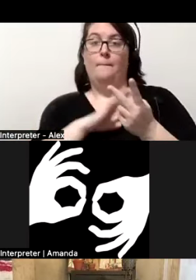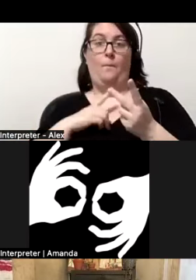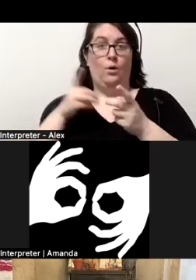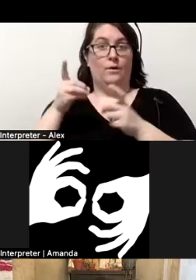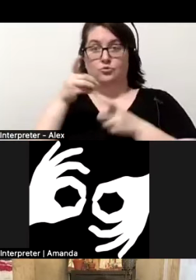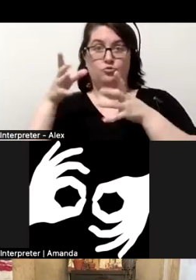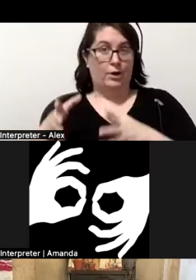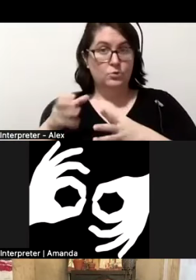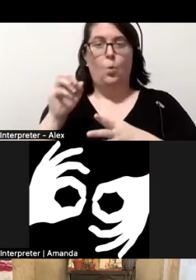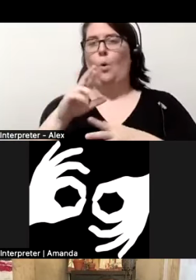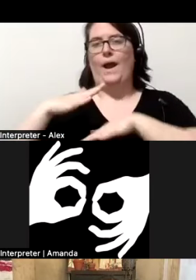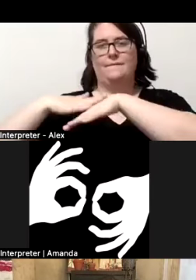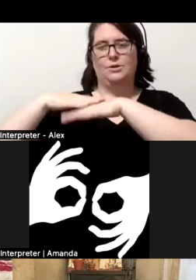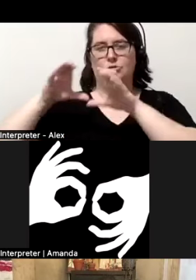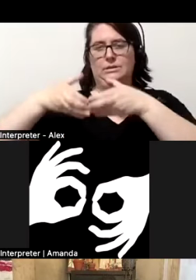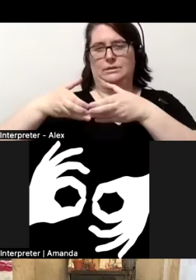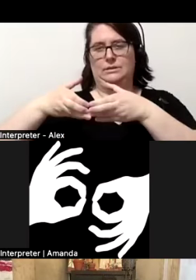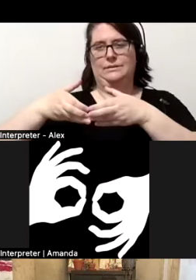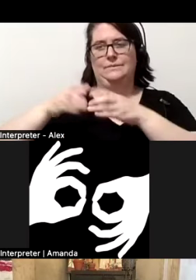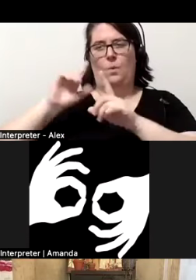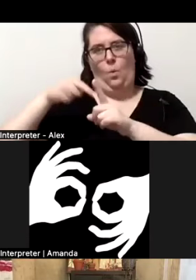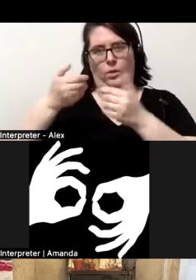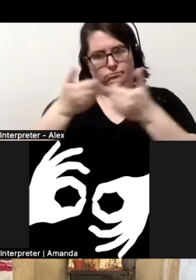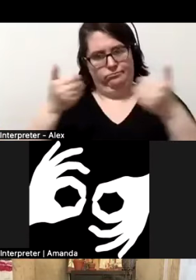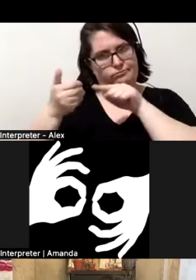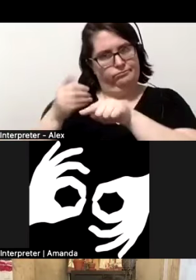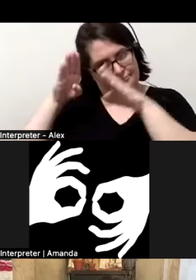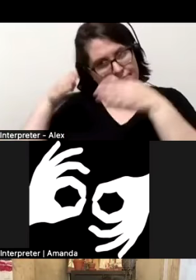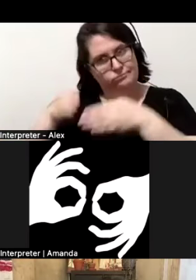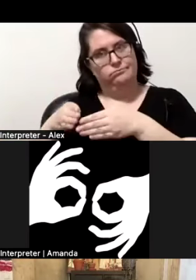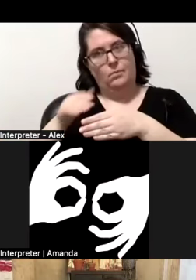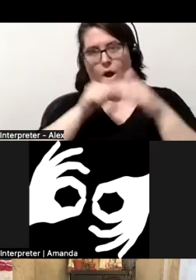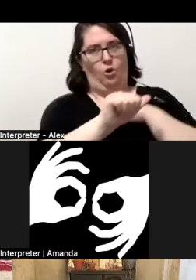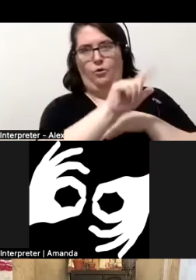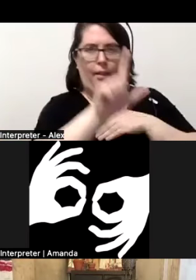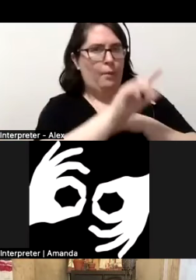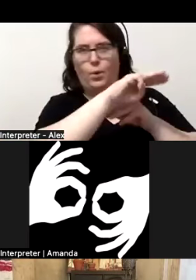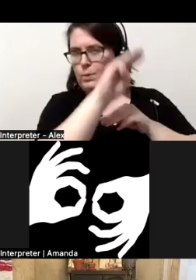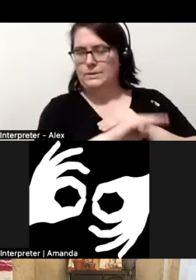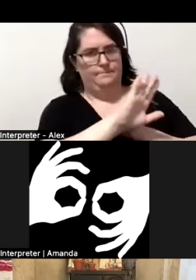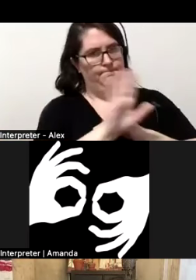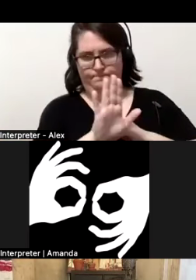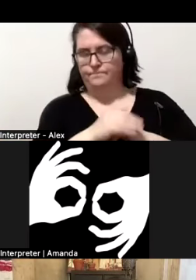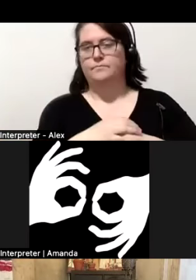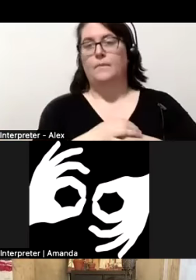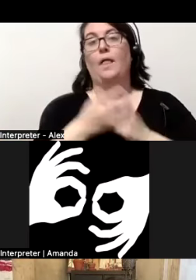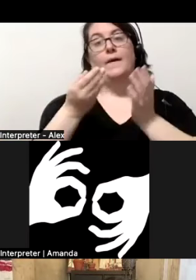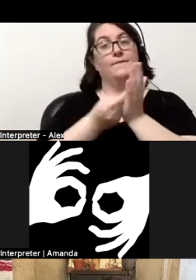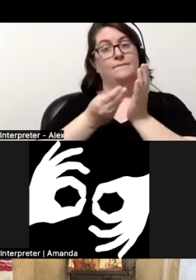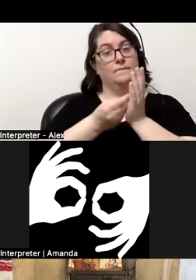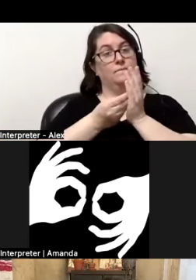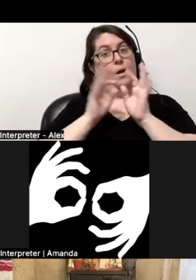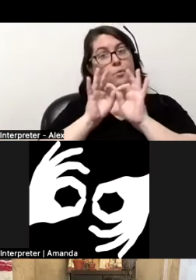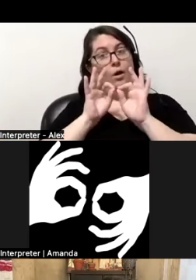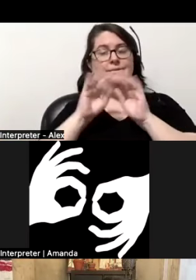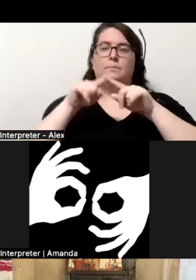or advisory body that is solely responsible for the organization. And your funding level will be determined based on need and maximizing the